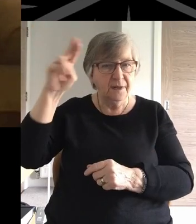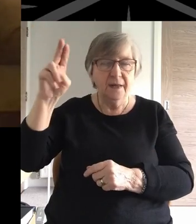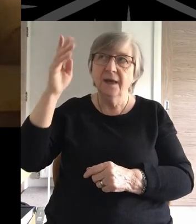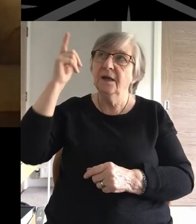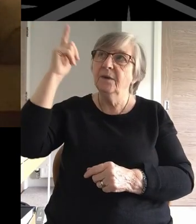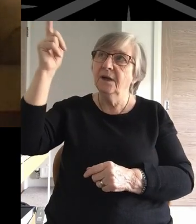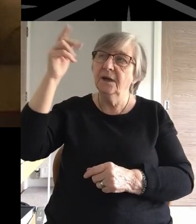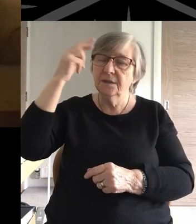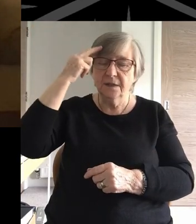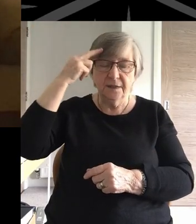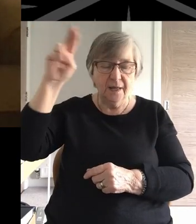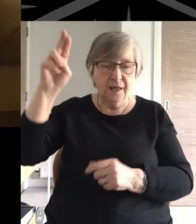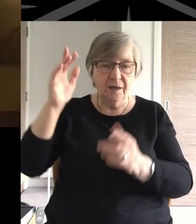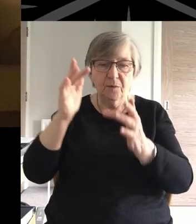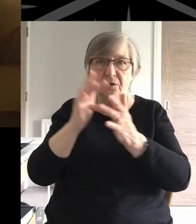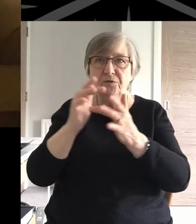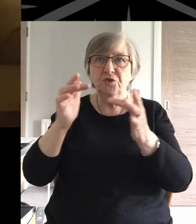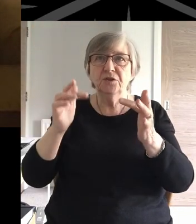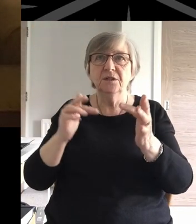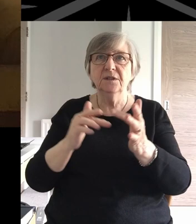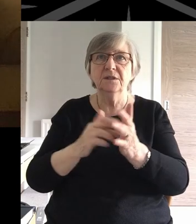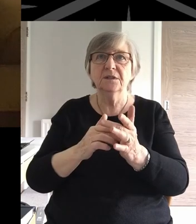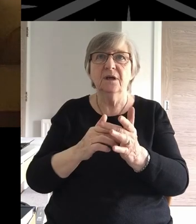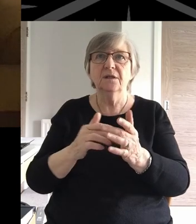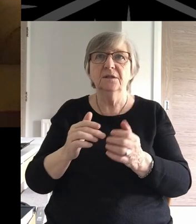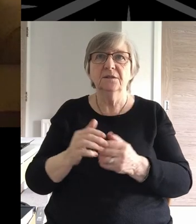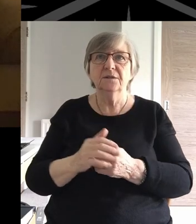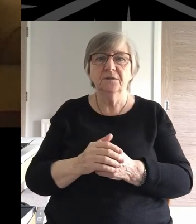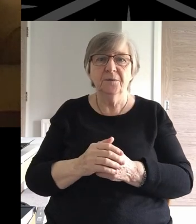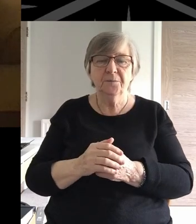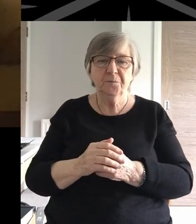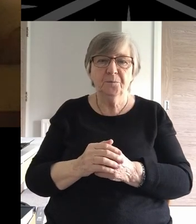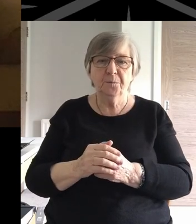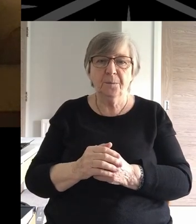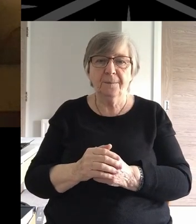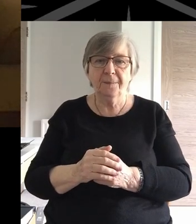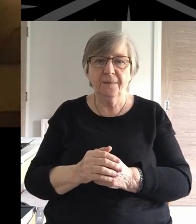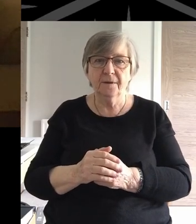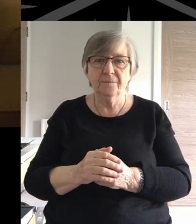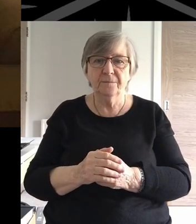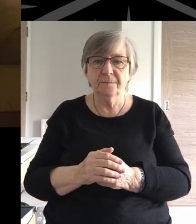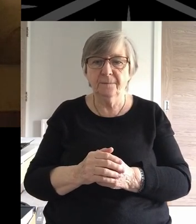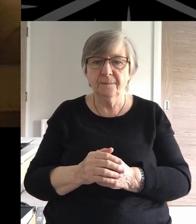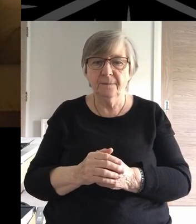is. The name of Jesus.